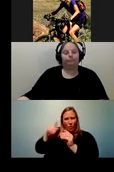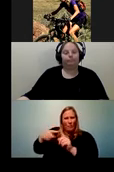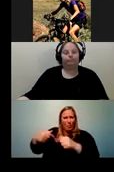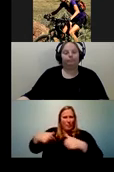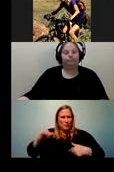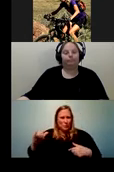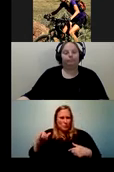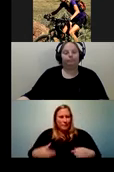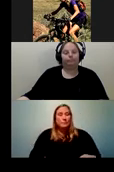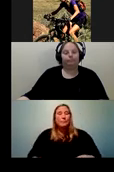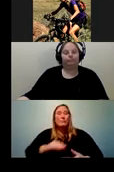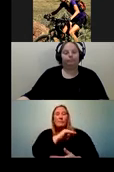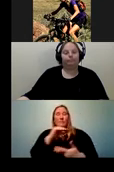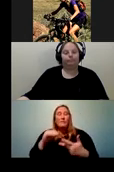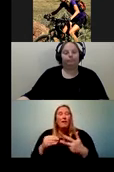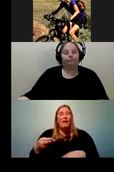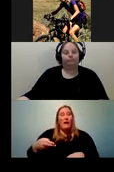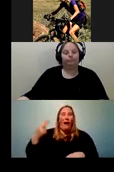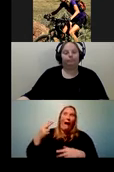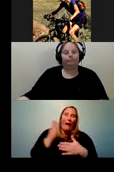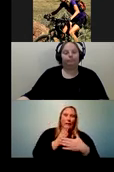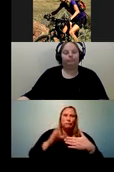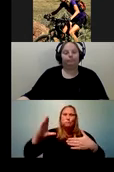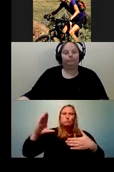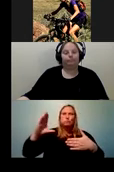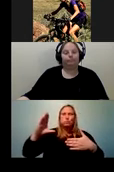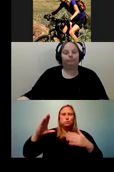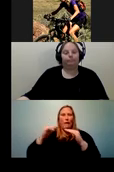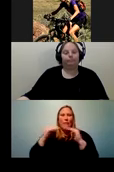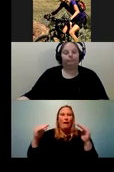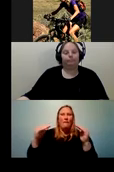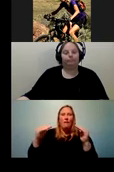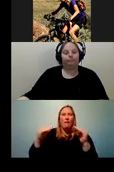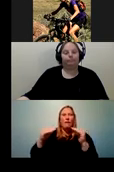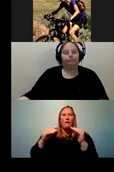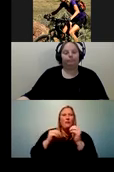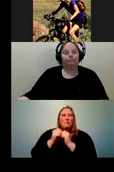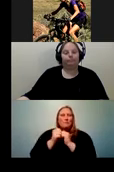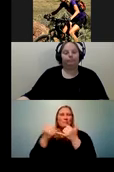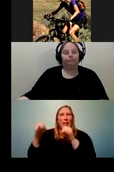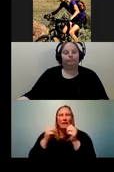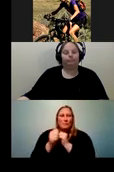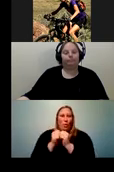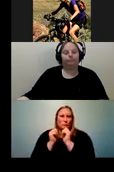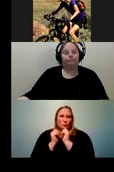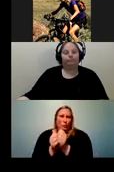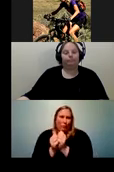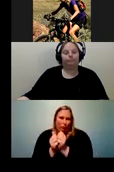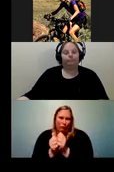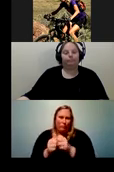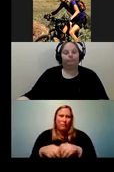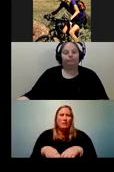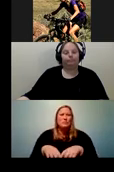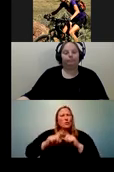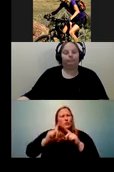together, playing on a recreational league, that has a higher level of intensity, right? So there's different types of dual